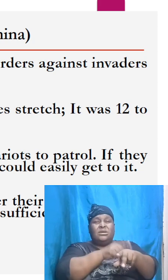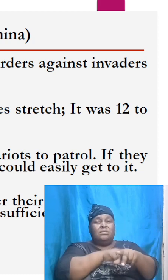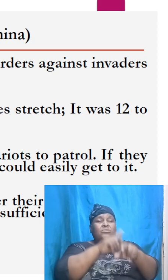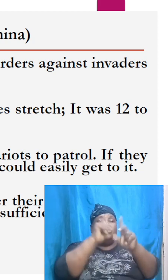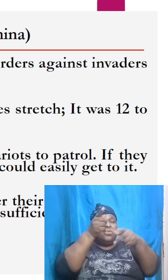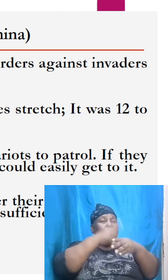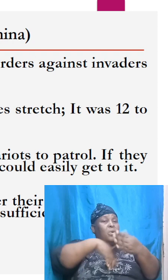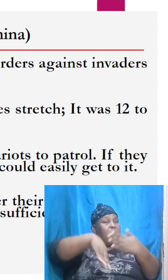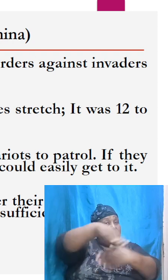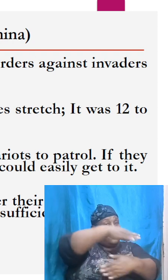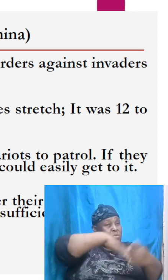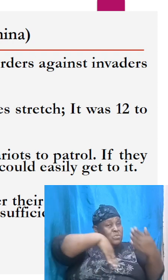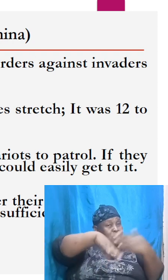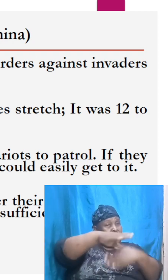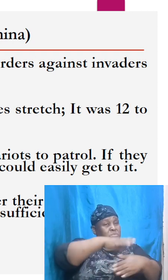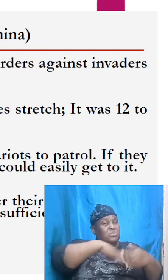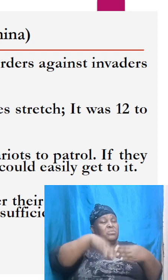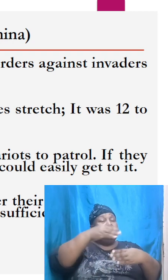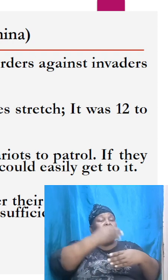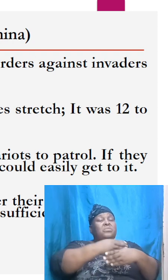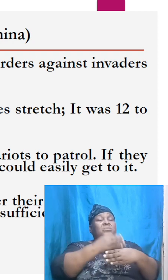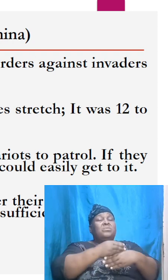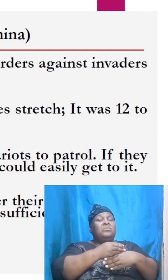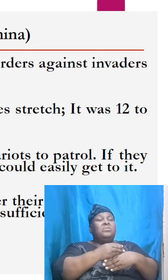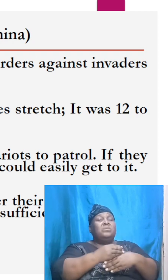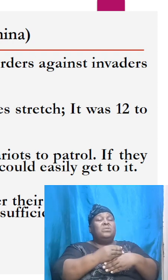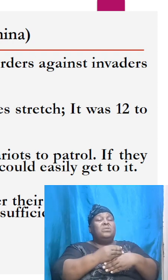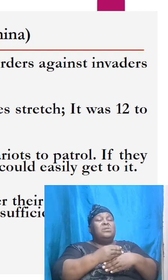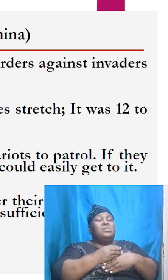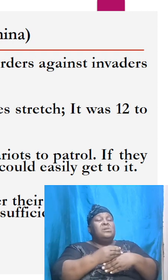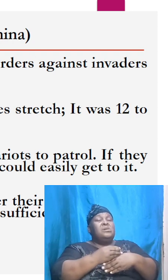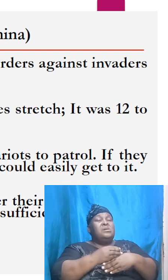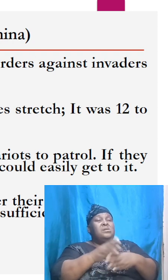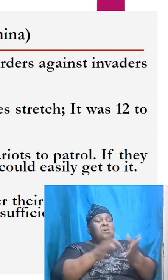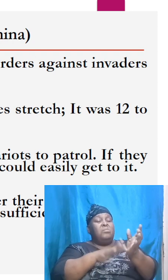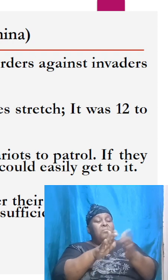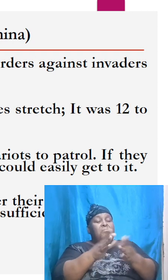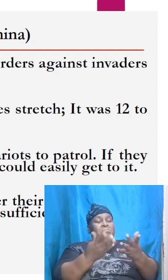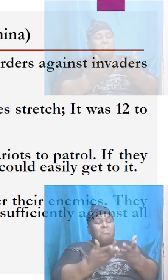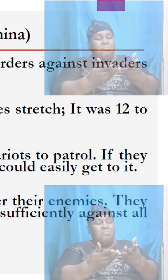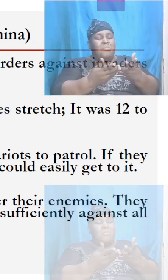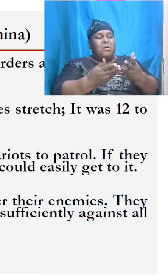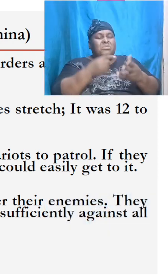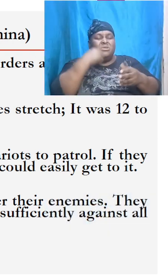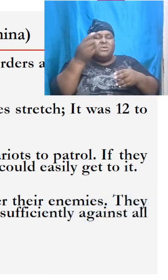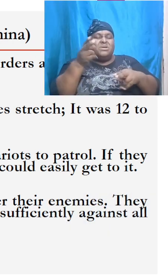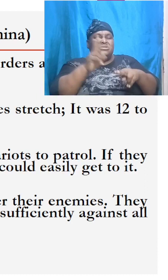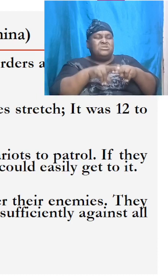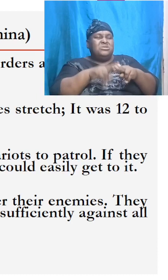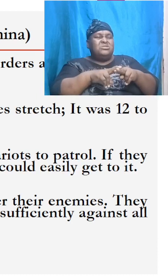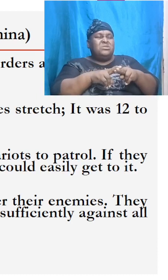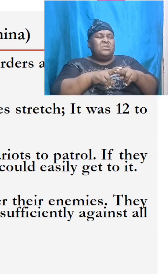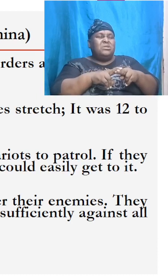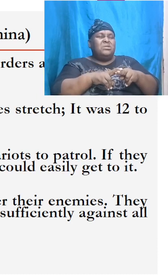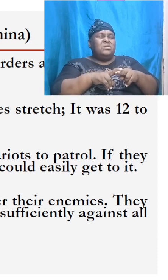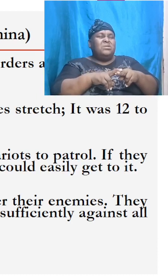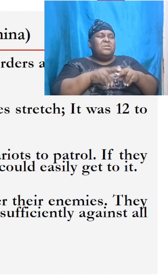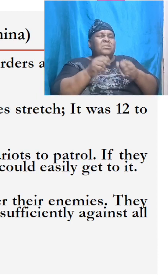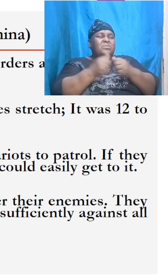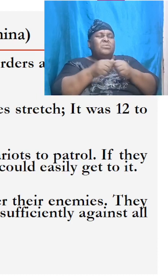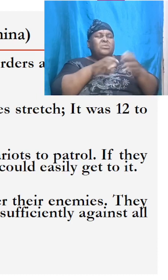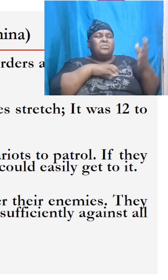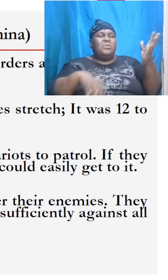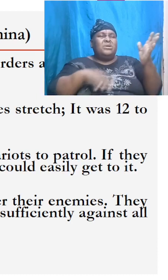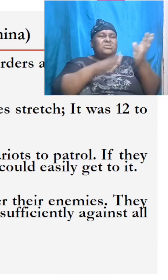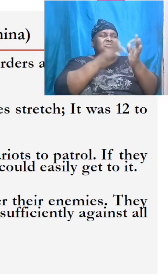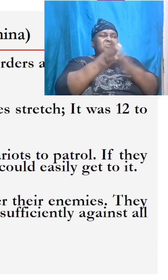over their enemies. Can I tell you something, brethren? The Bible says we are seated in Christ Jesus in heavenly places. There are some things about the child